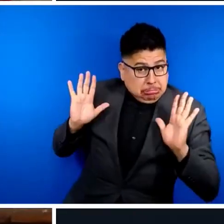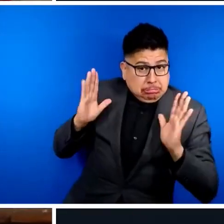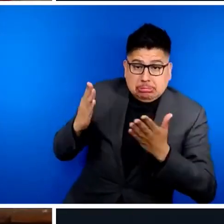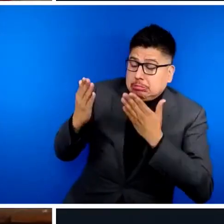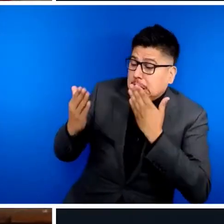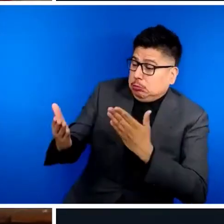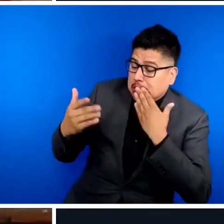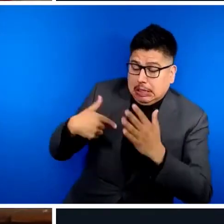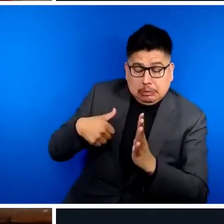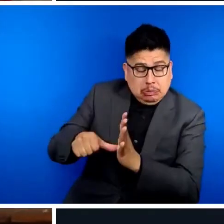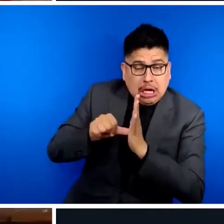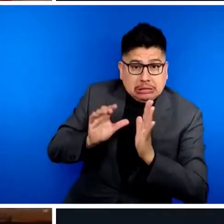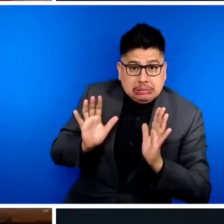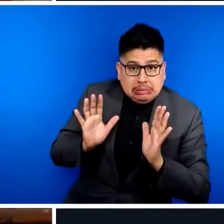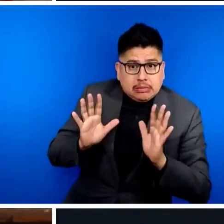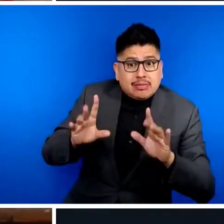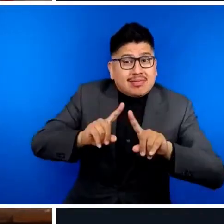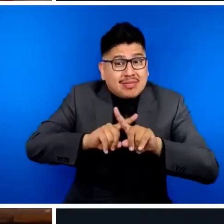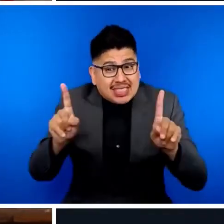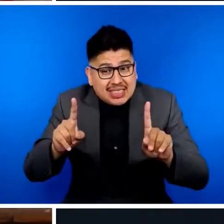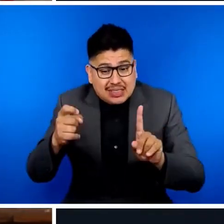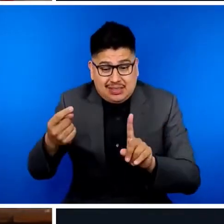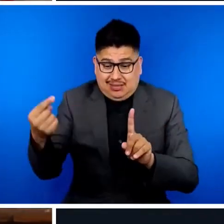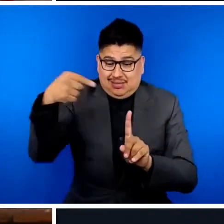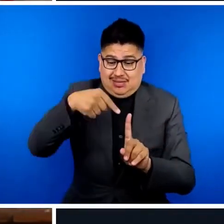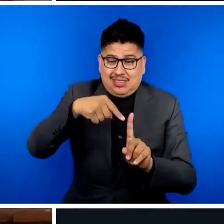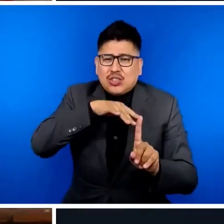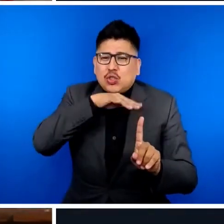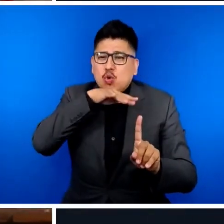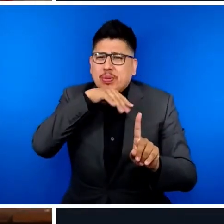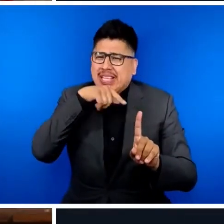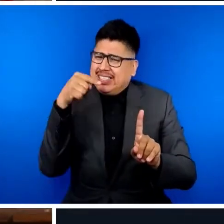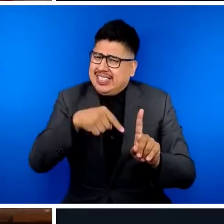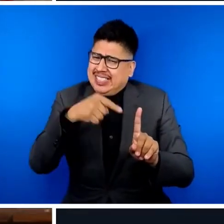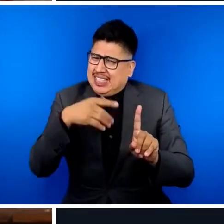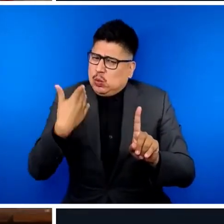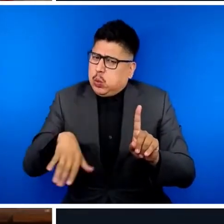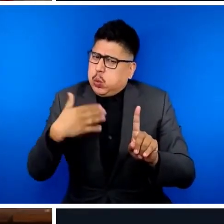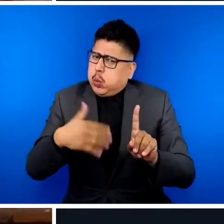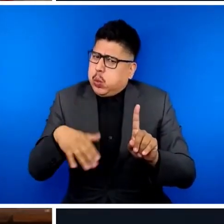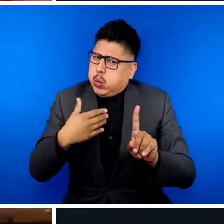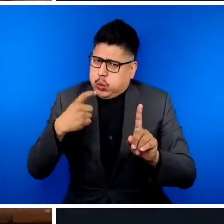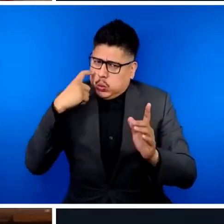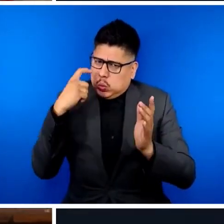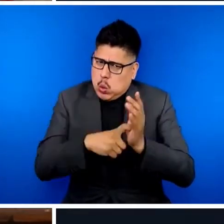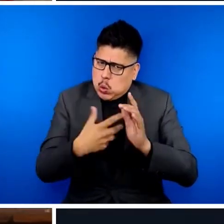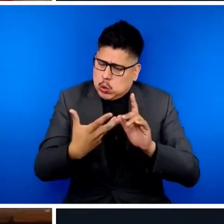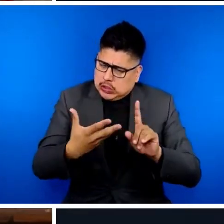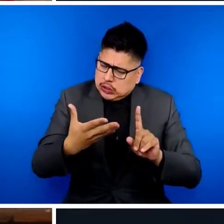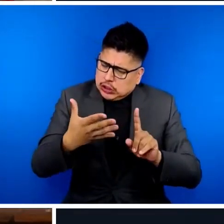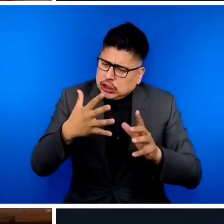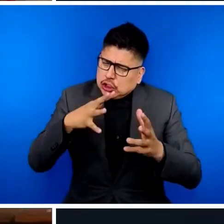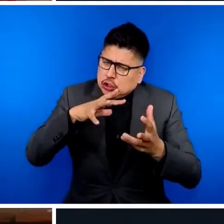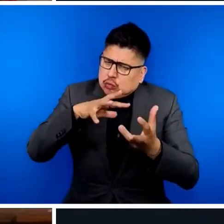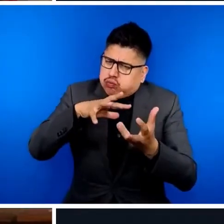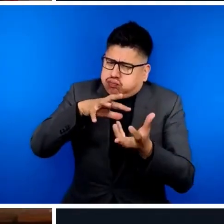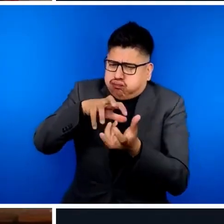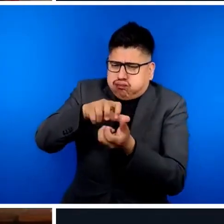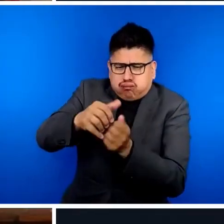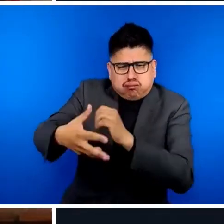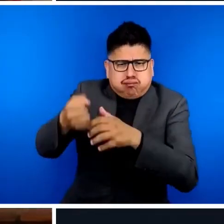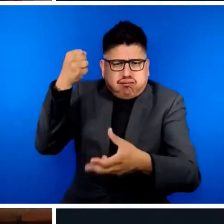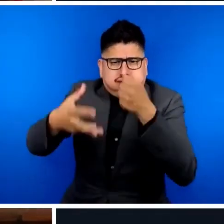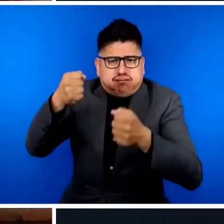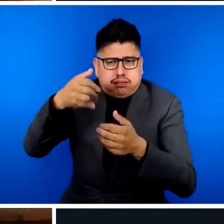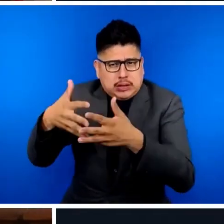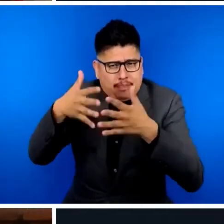comes to the corruption that is plundering, it's plundering America. There's been no more stunning example